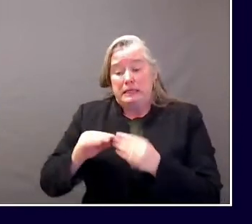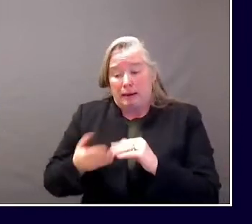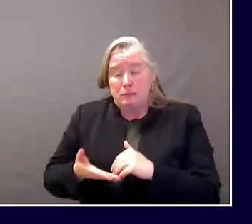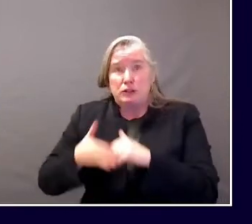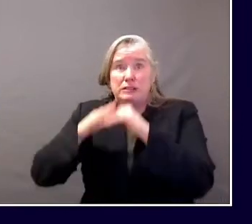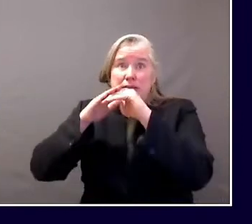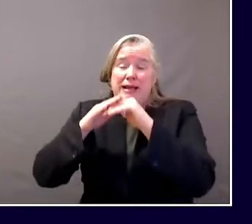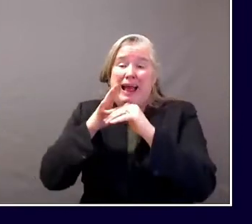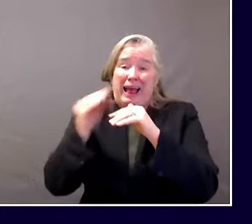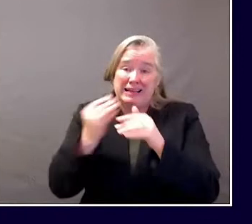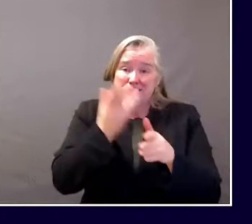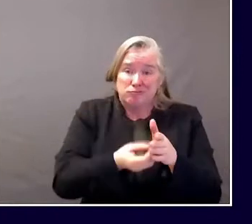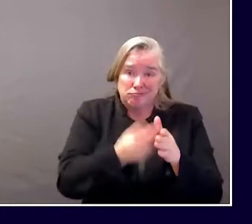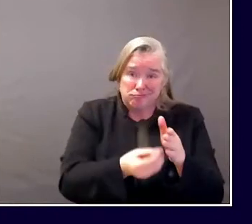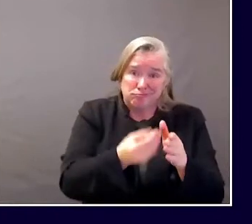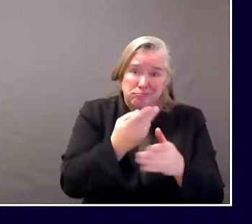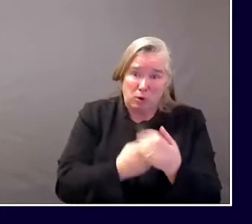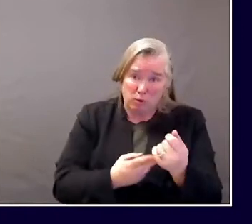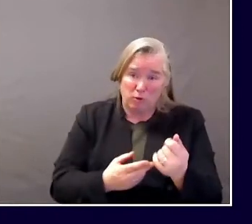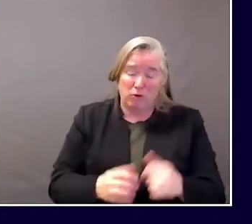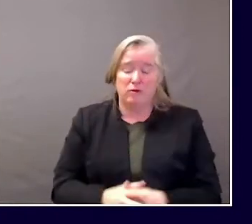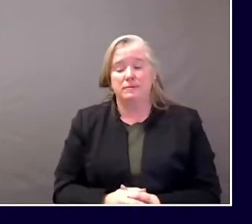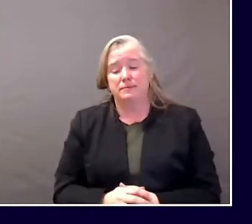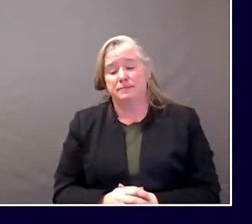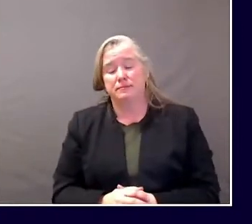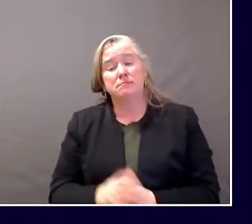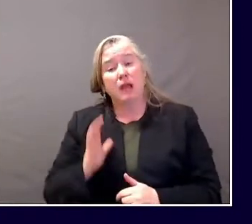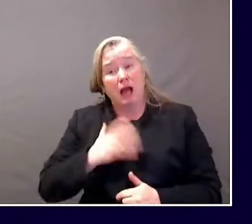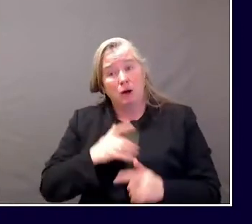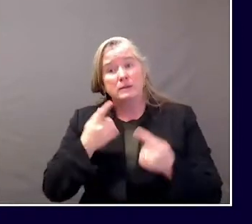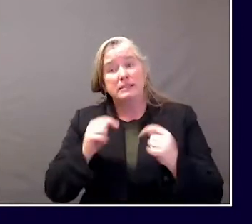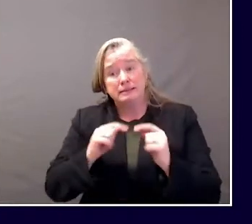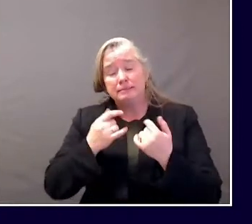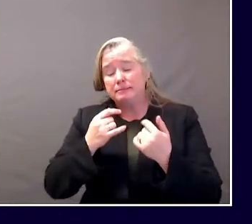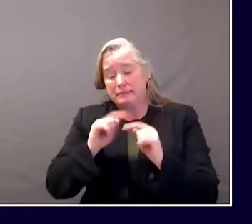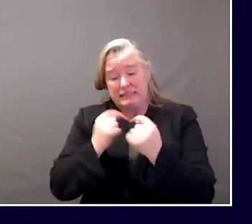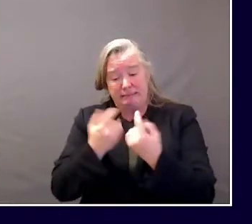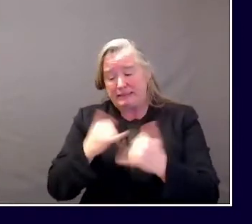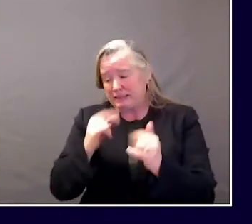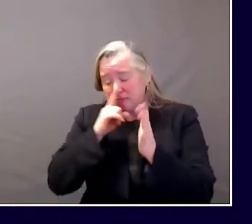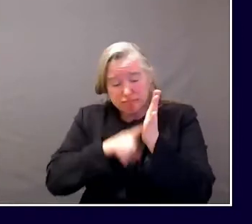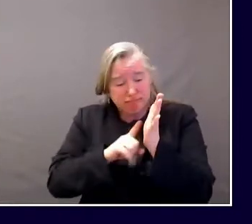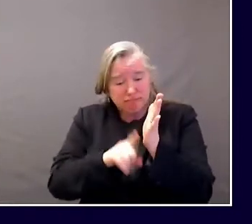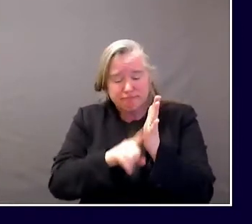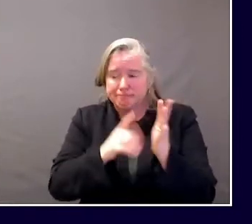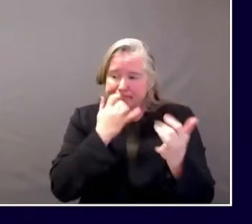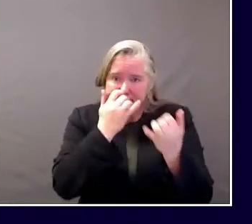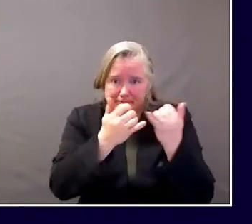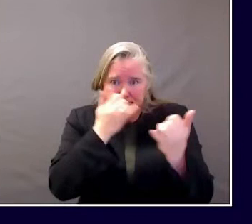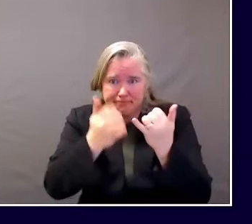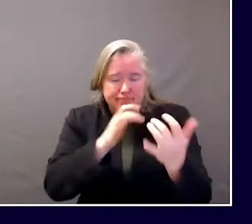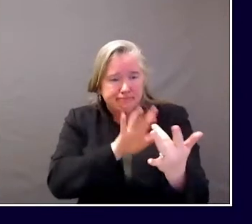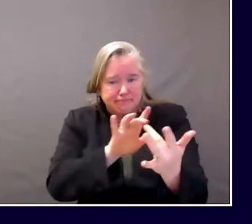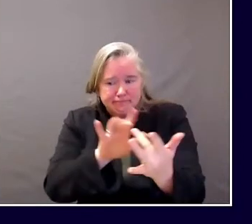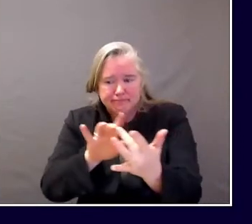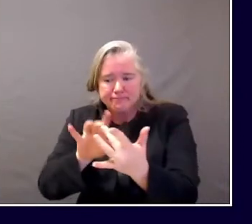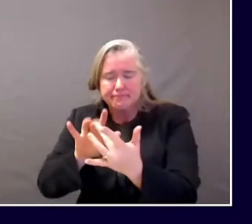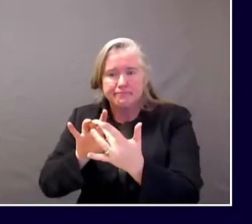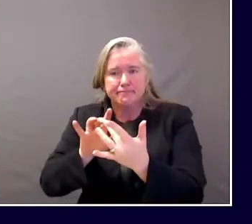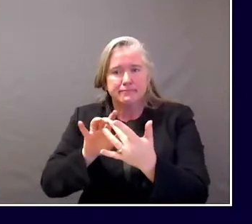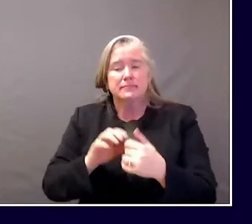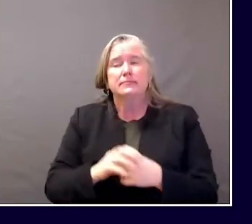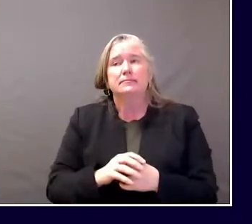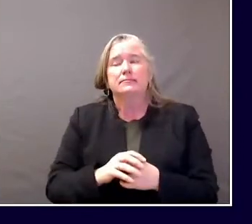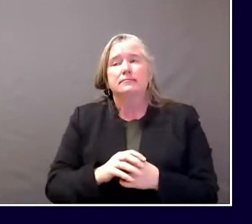trying to get a better sense of where people may have been exposed. That process takes time. Even after we have identified